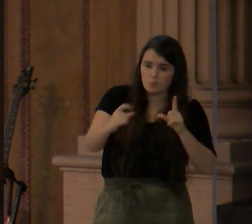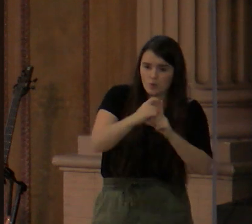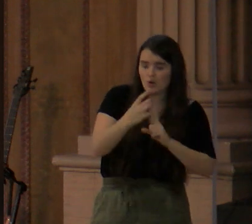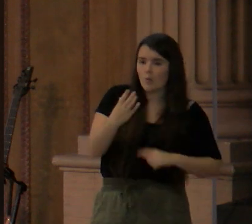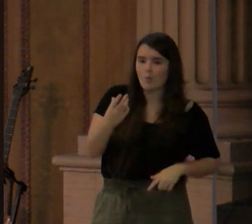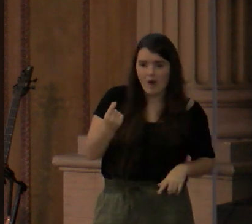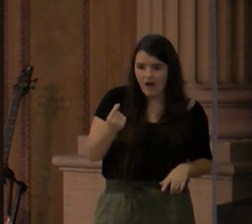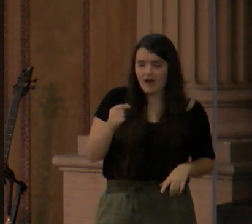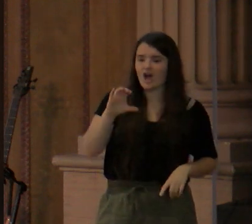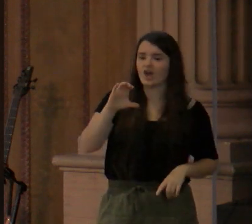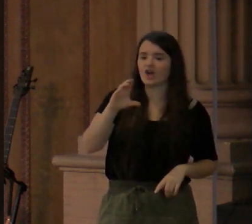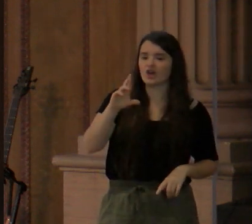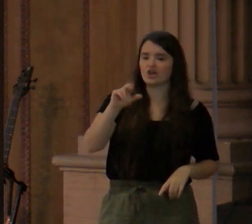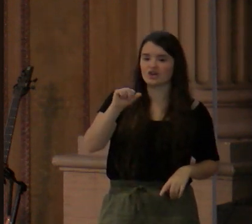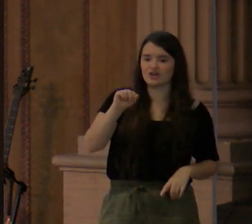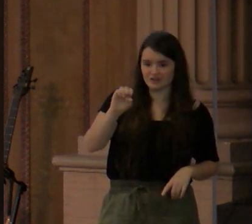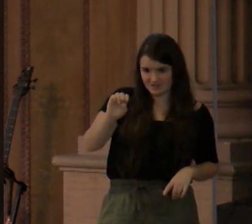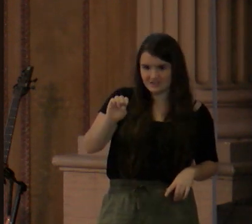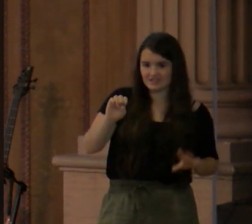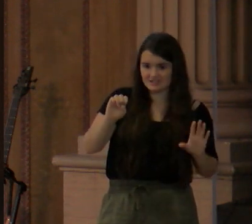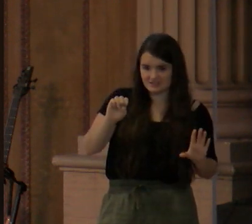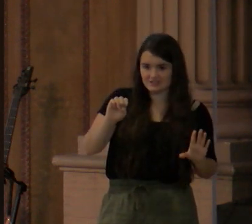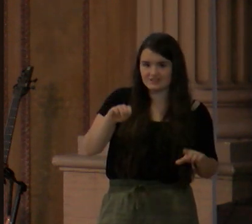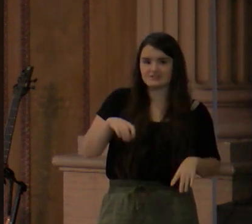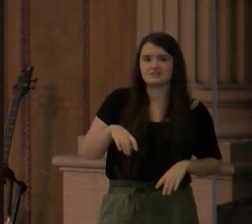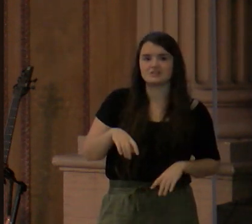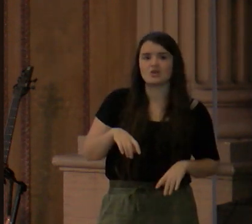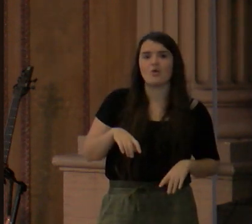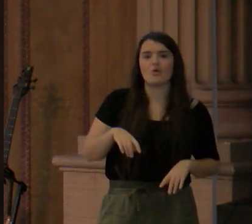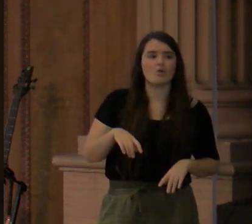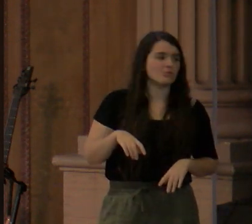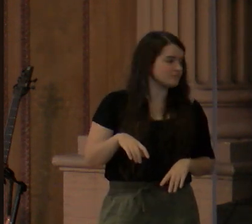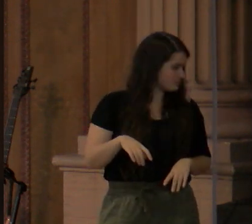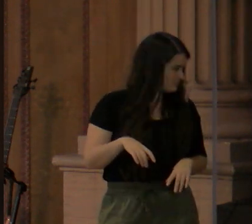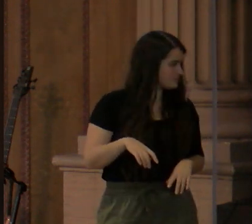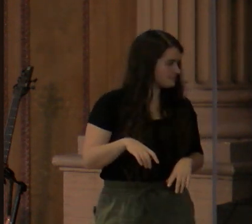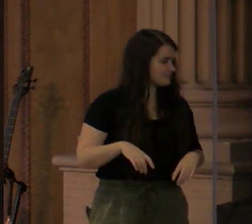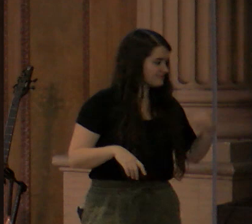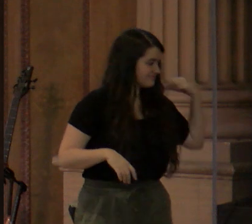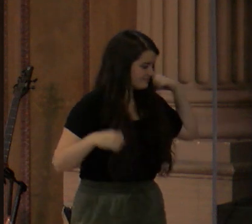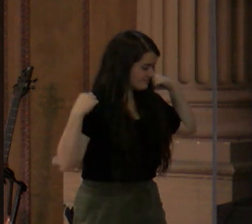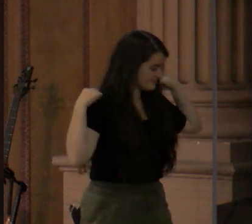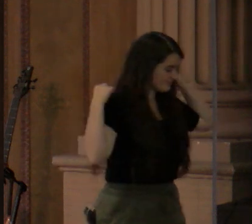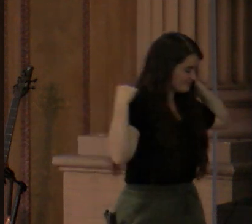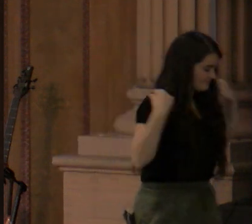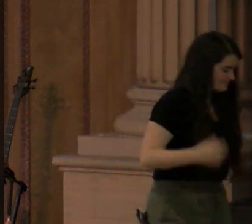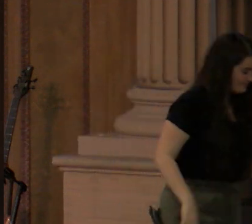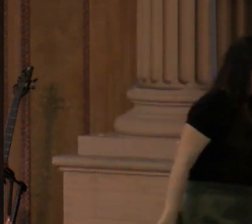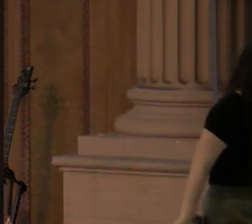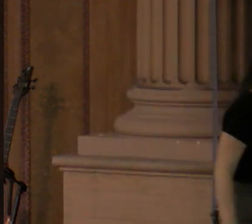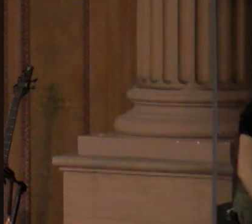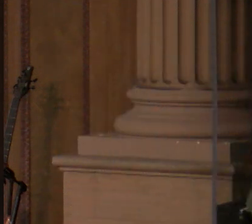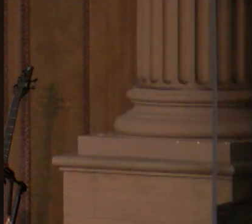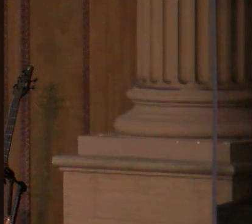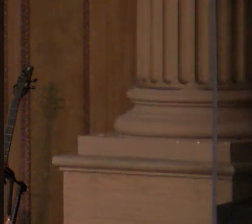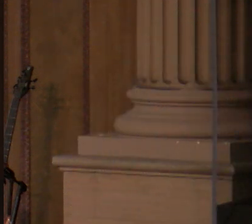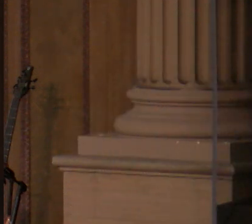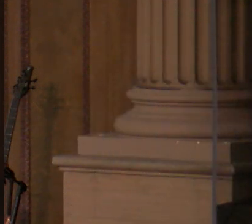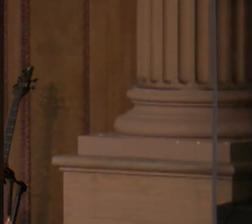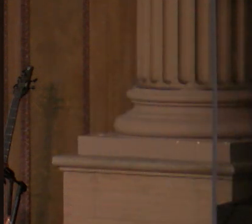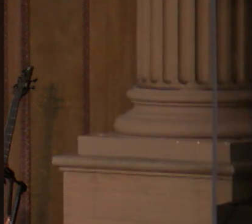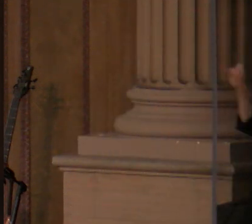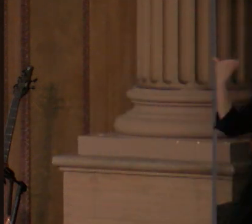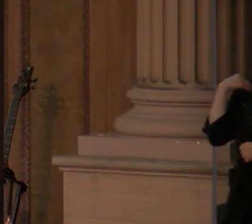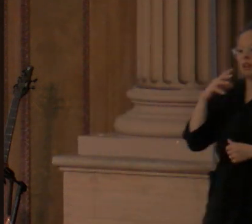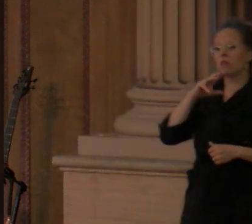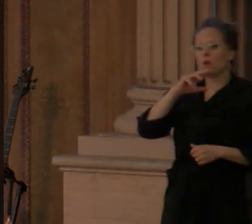God met with Moses back in the Old Testament on a mountain, and he gave him a great law, but they broke it. And so that law wound up cursing